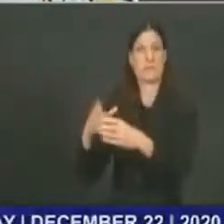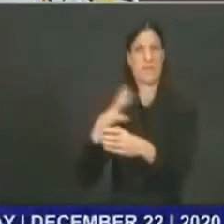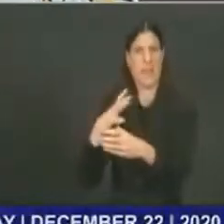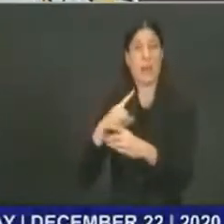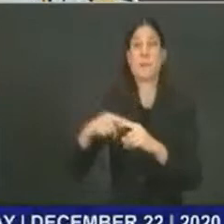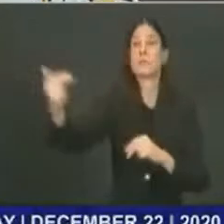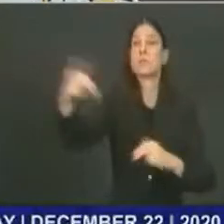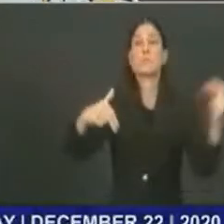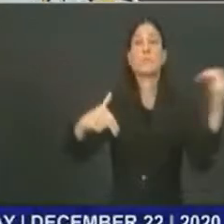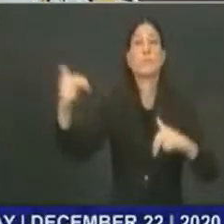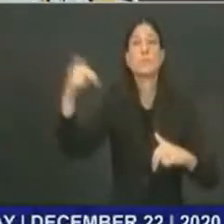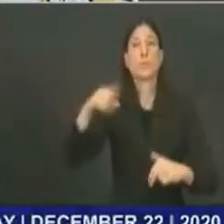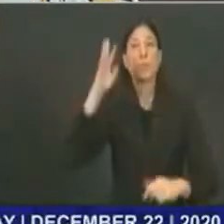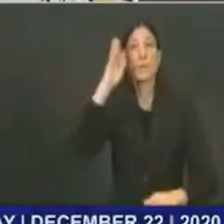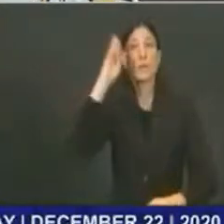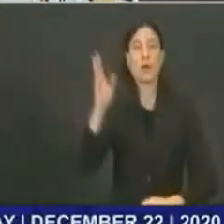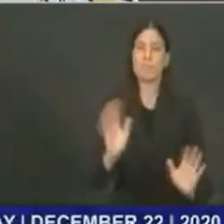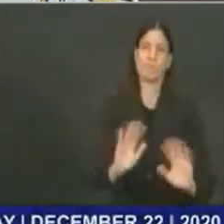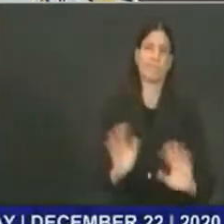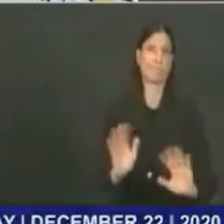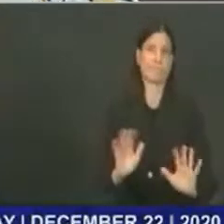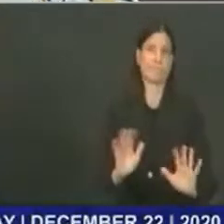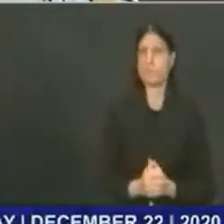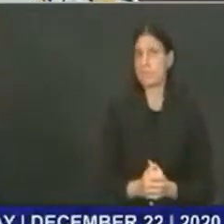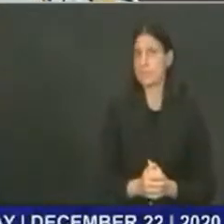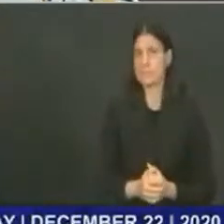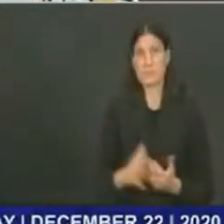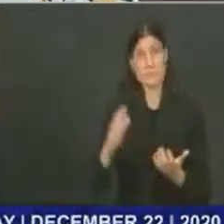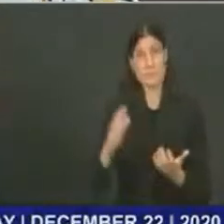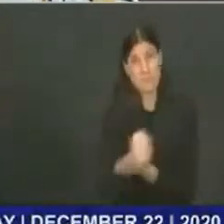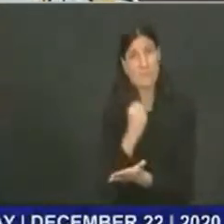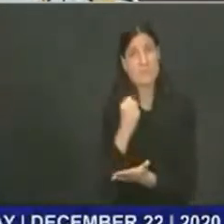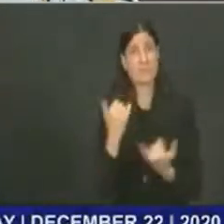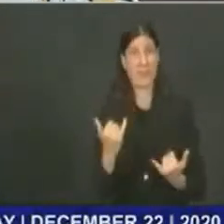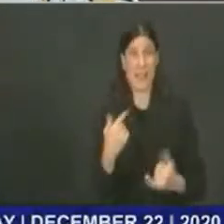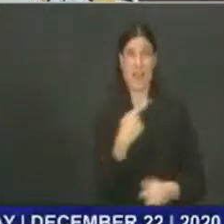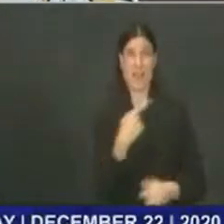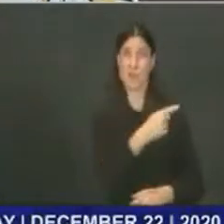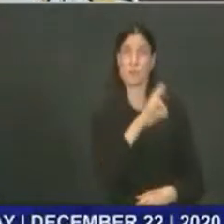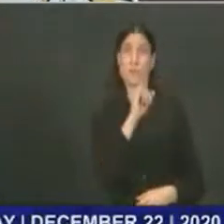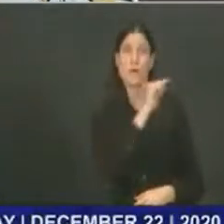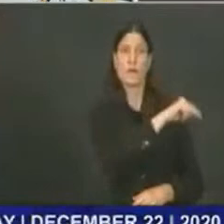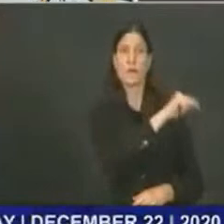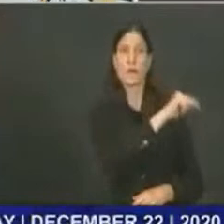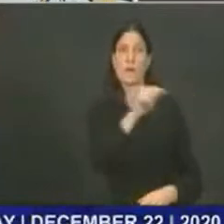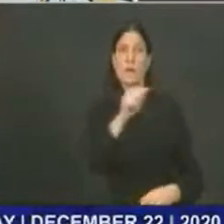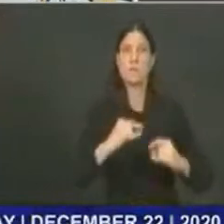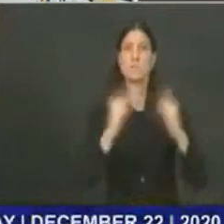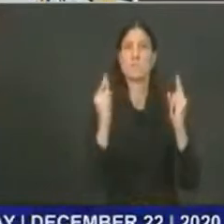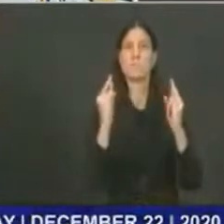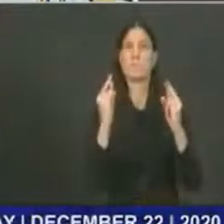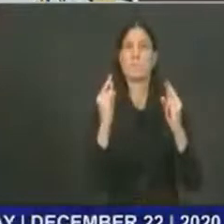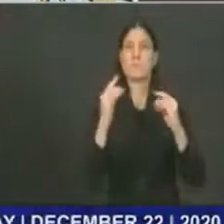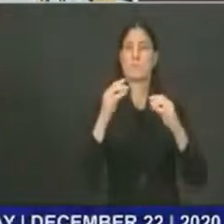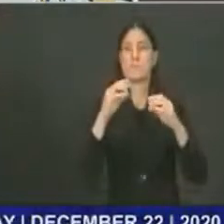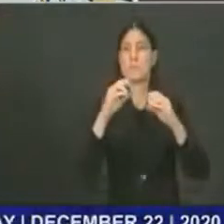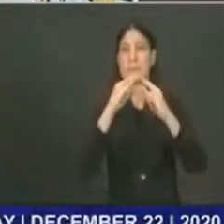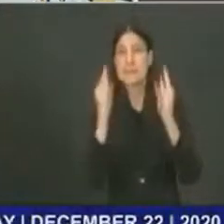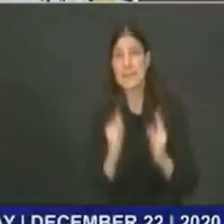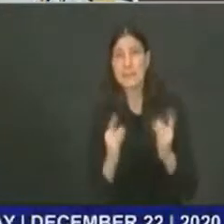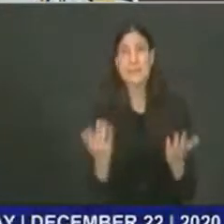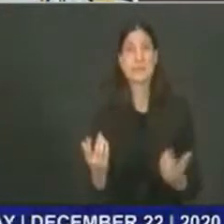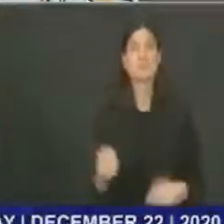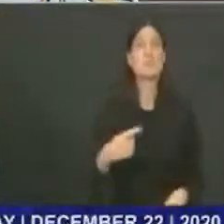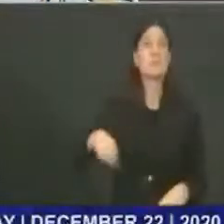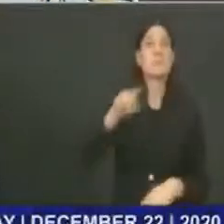centers, go with the people you live with. That's the whole name of the game. Christmas Eve, Christmas Day, New Year's Eve, New Year's Day. Stick with the